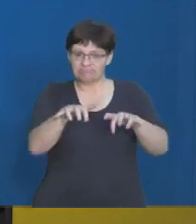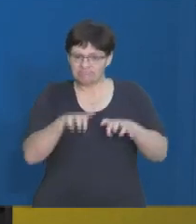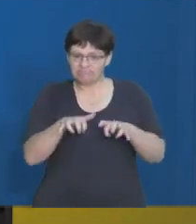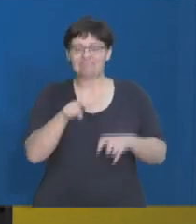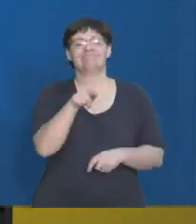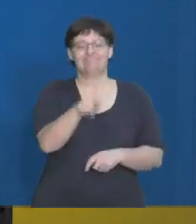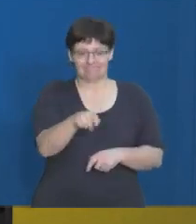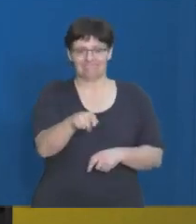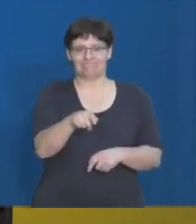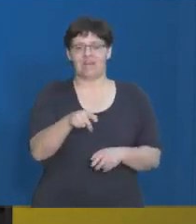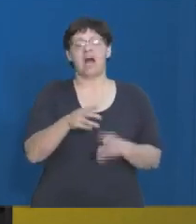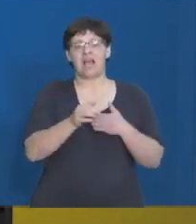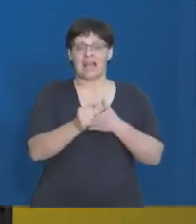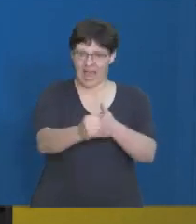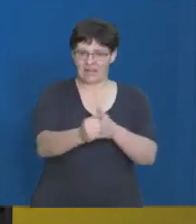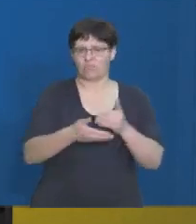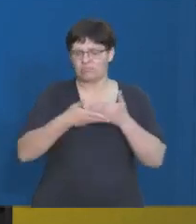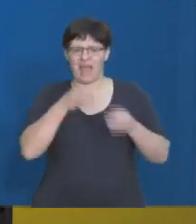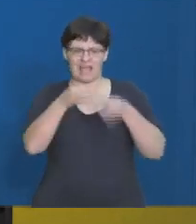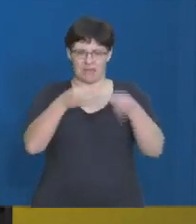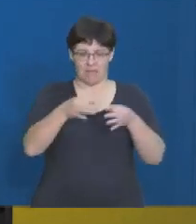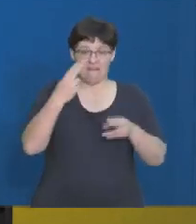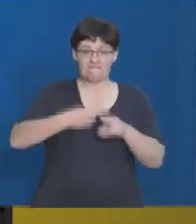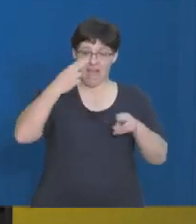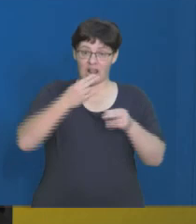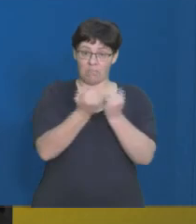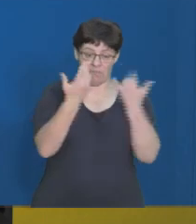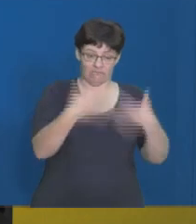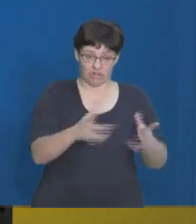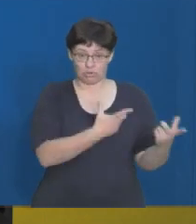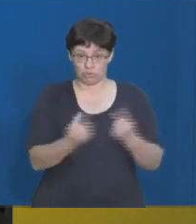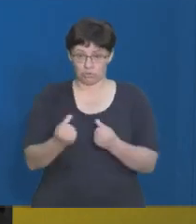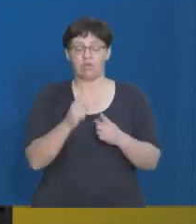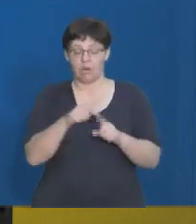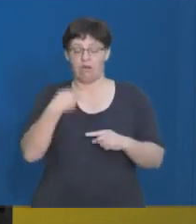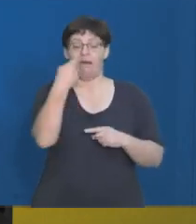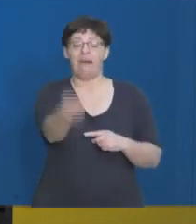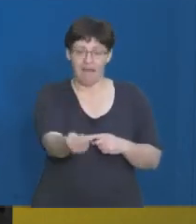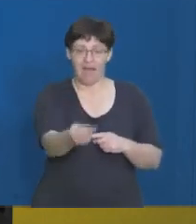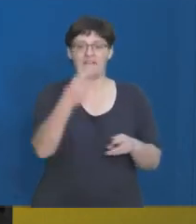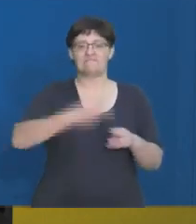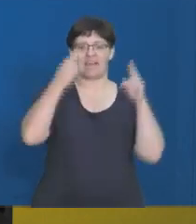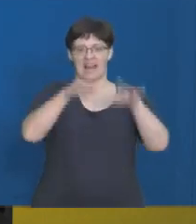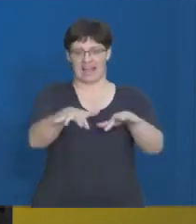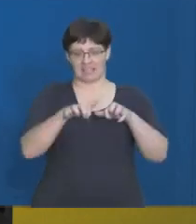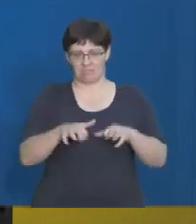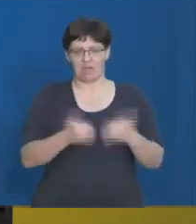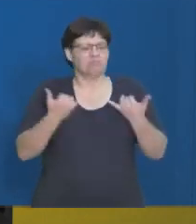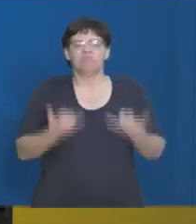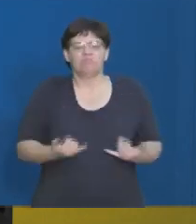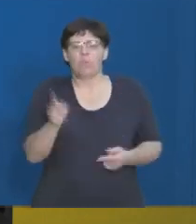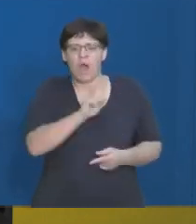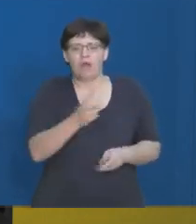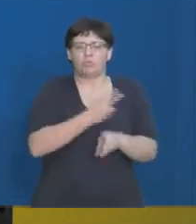already written our prep exams, and as we stand today, the countdown has begun to your final exams. So I'm here to